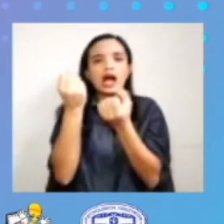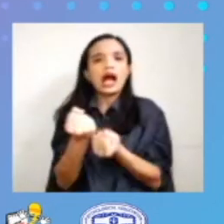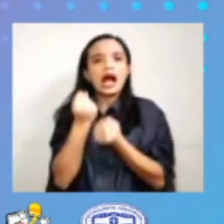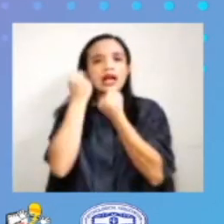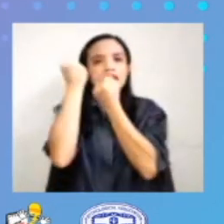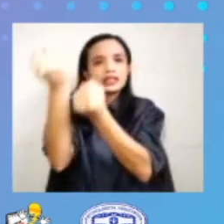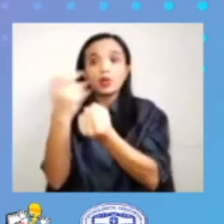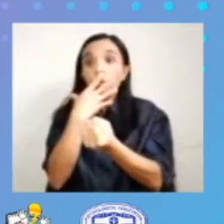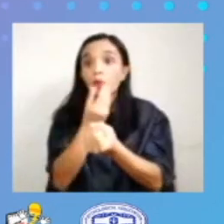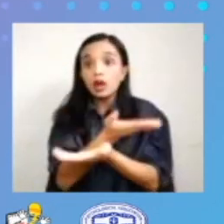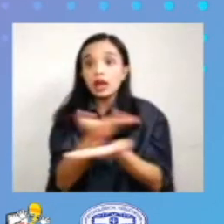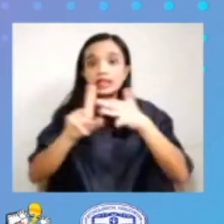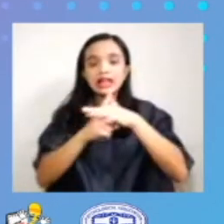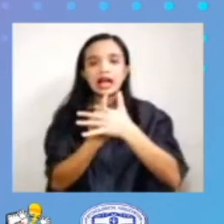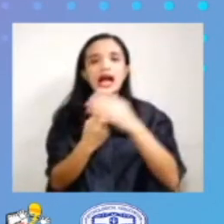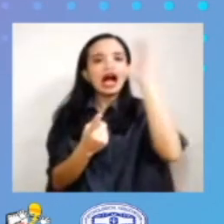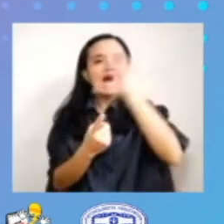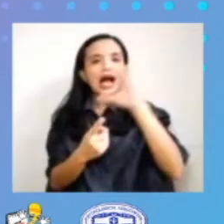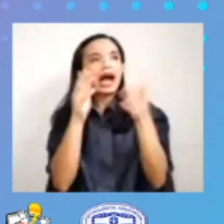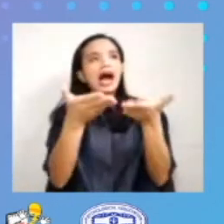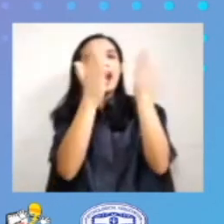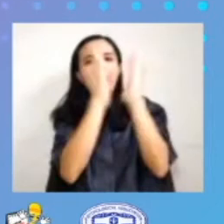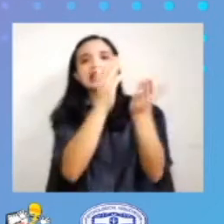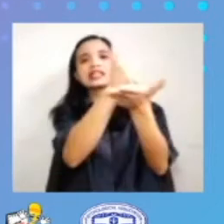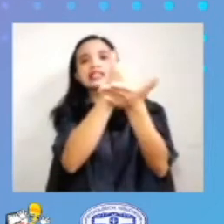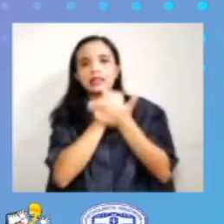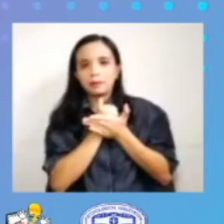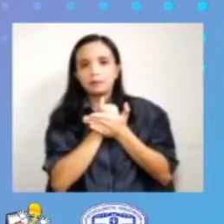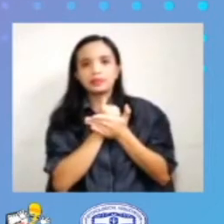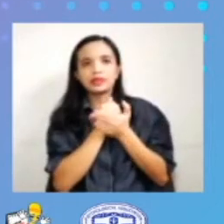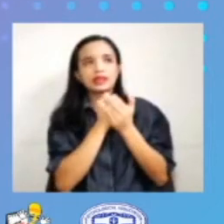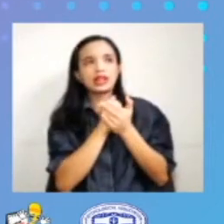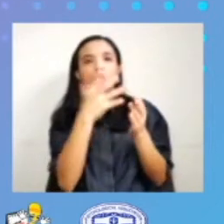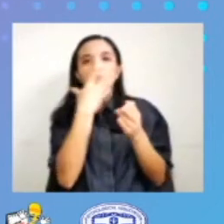toolbox. So tayo na po mismo ang gagamit ng mga tools para